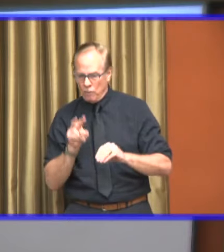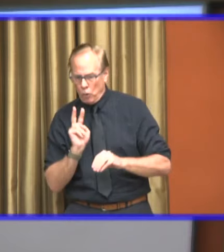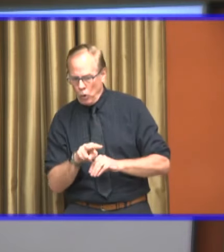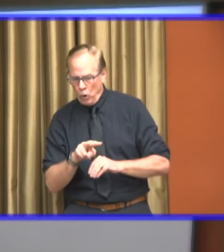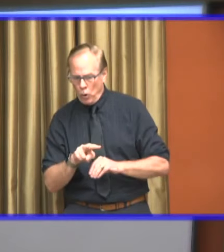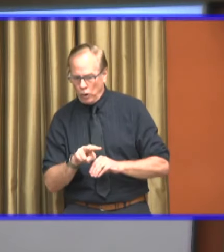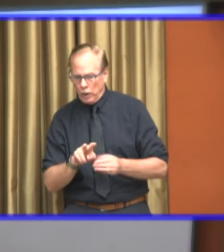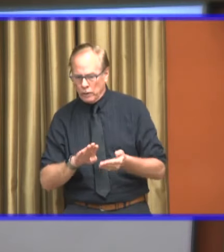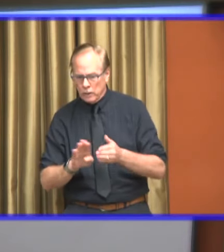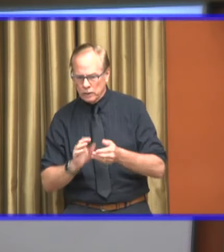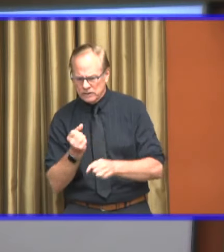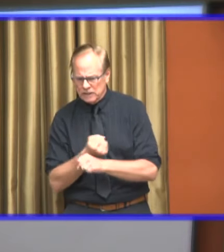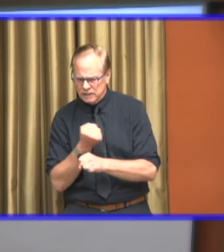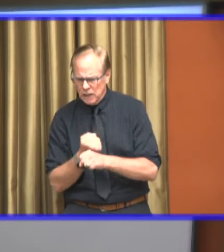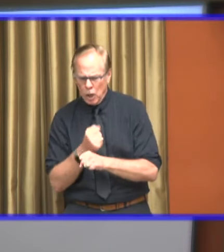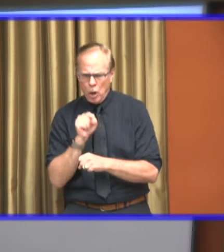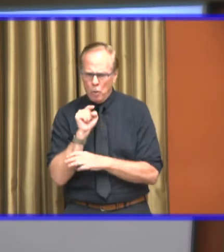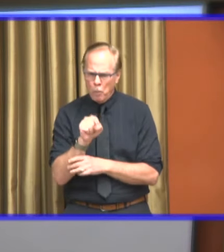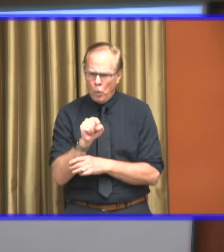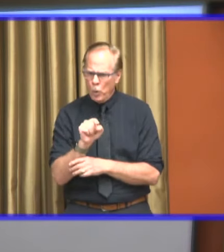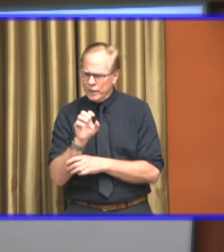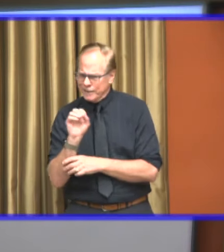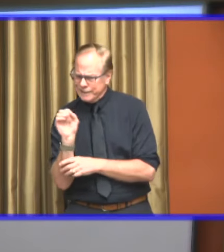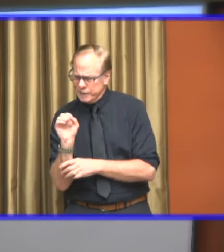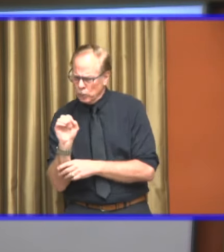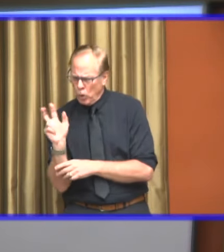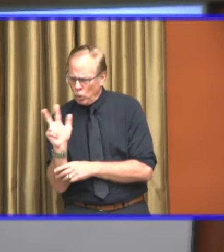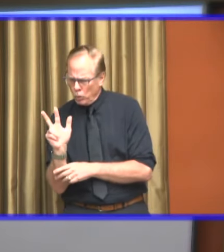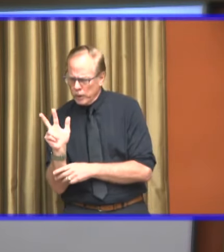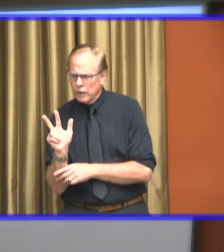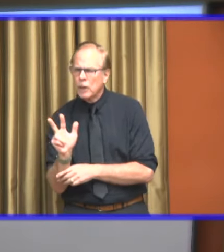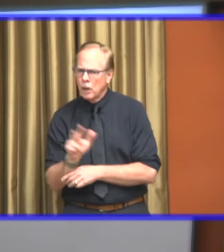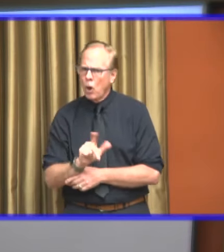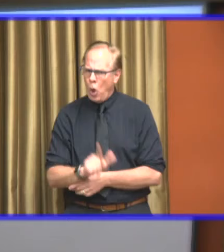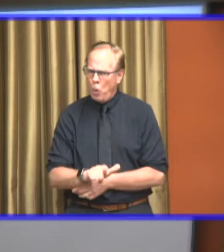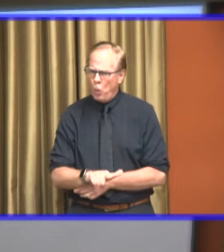0.0 something, 3, whatever, low.